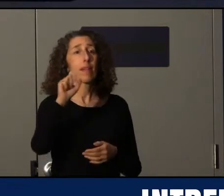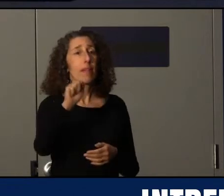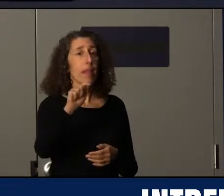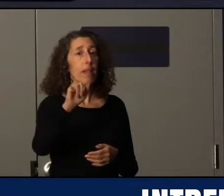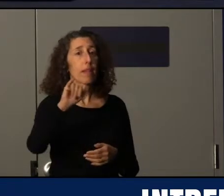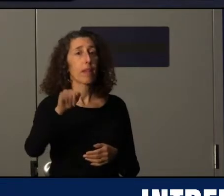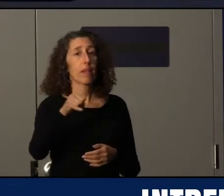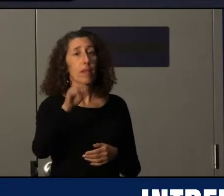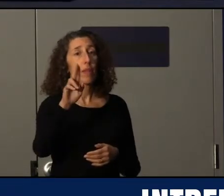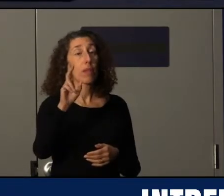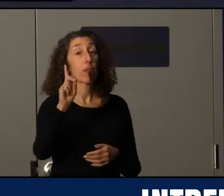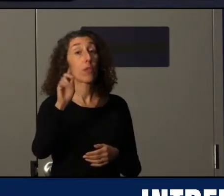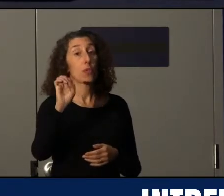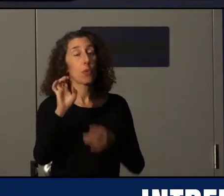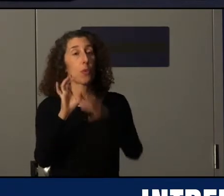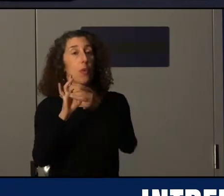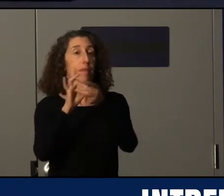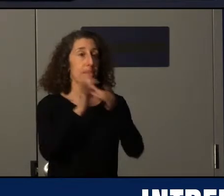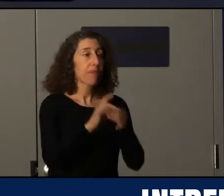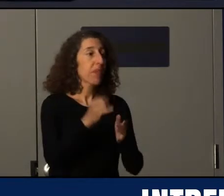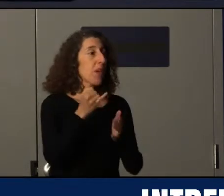so important.